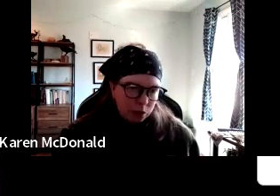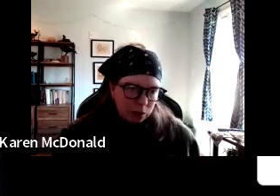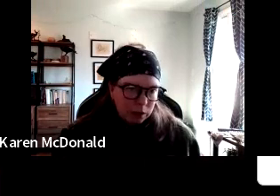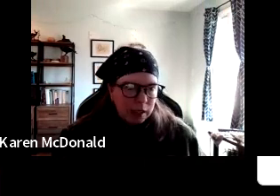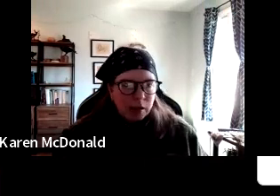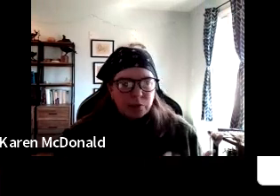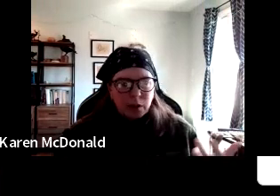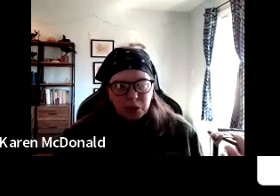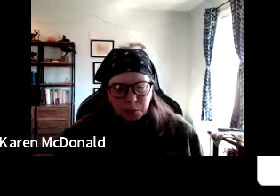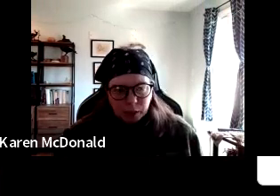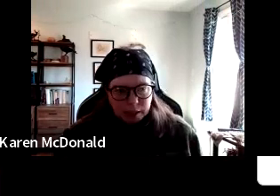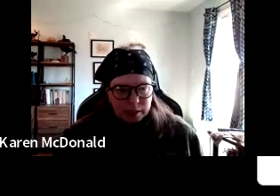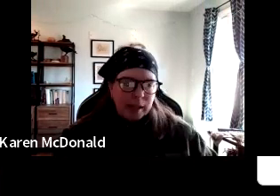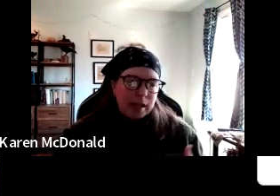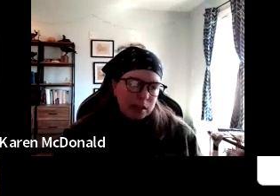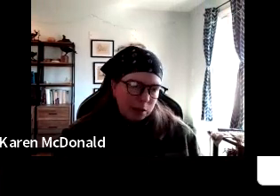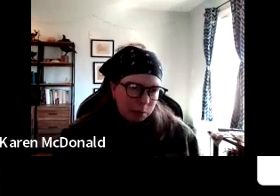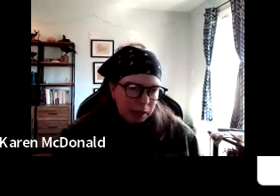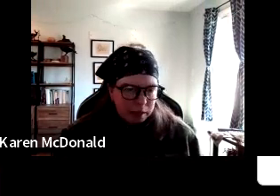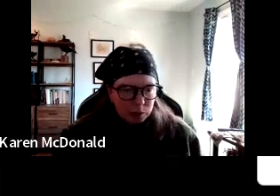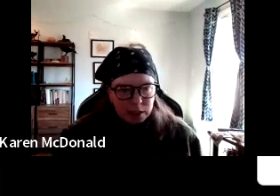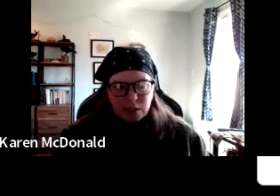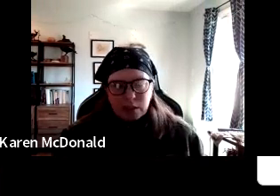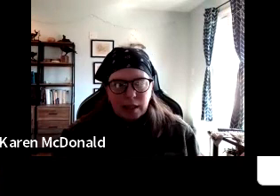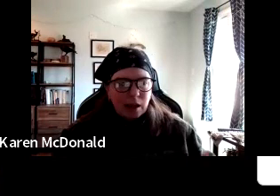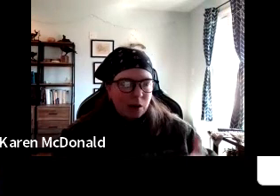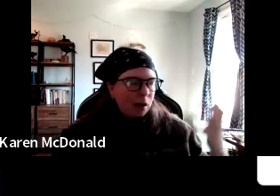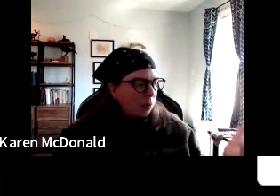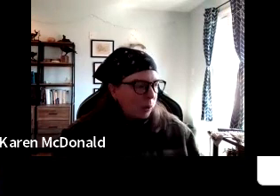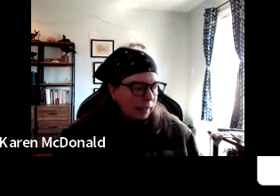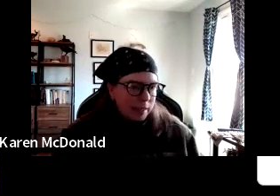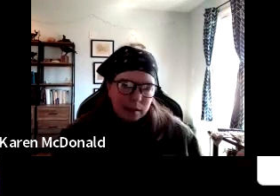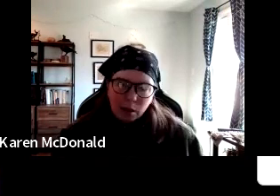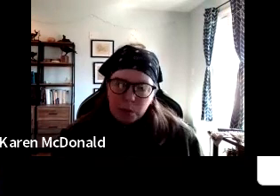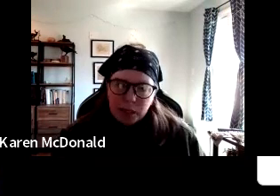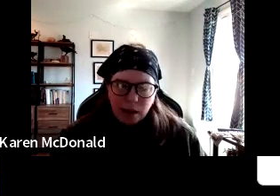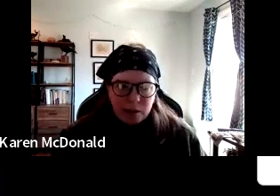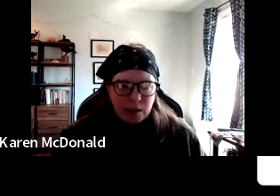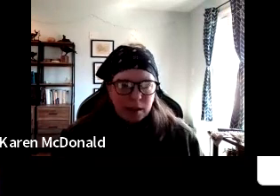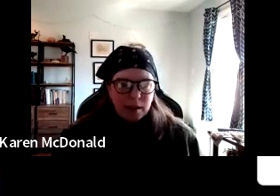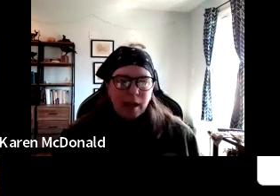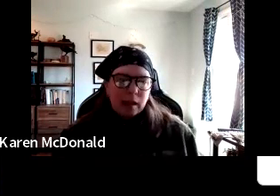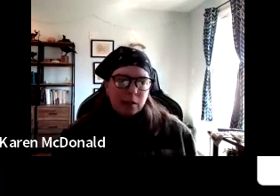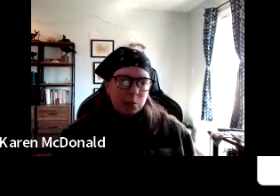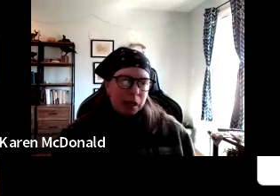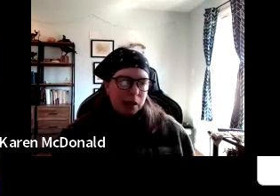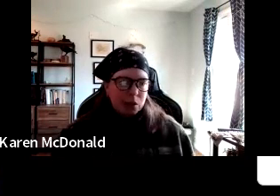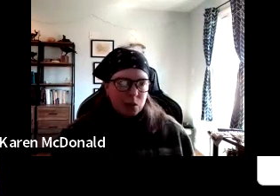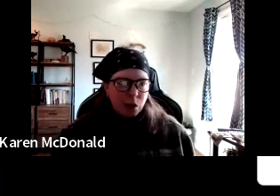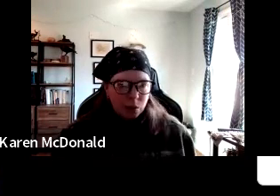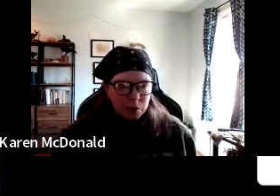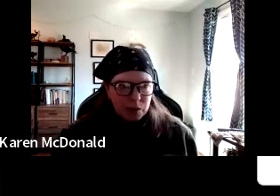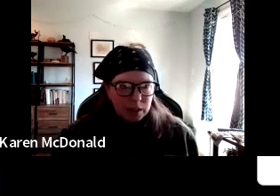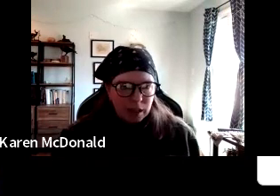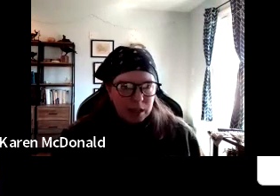eating the sugar from the bread and the carbohydrates that they are releasing carbon dioxide and leaving behind